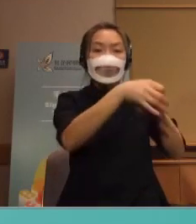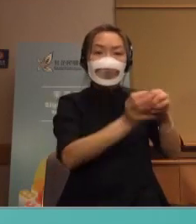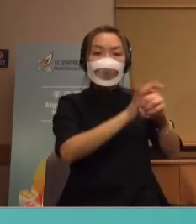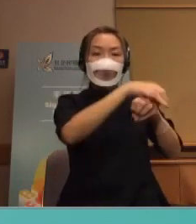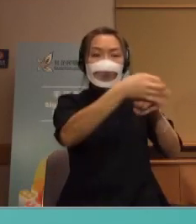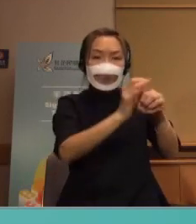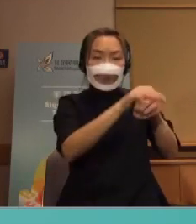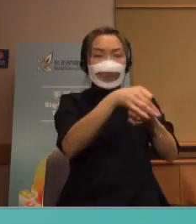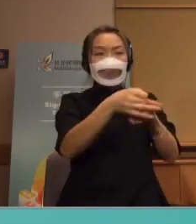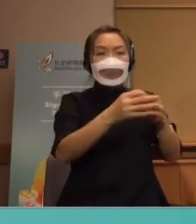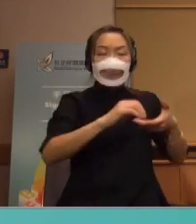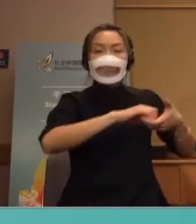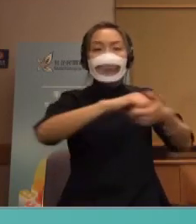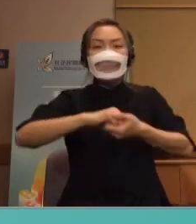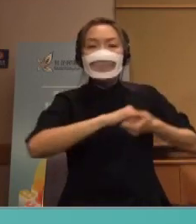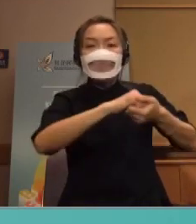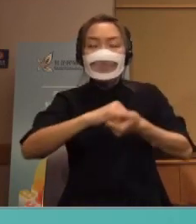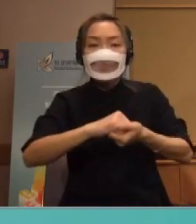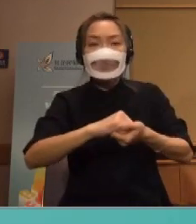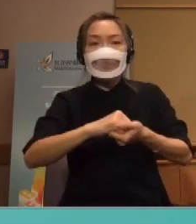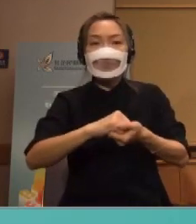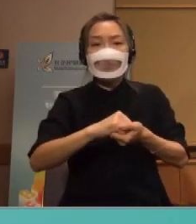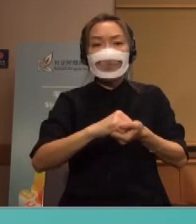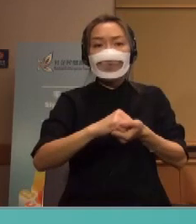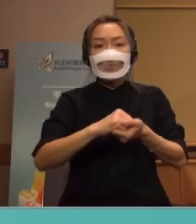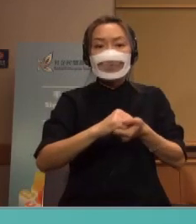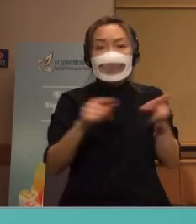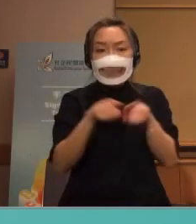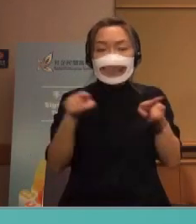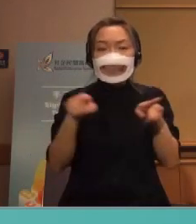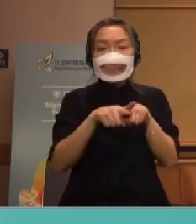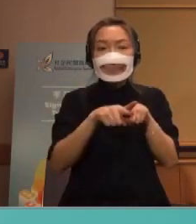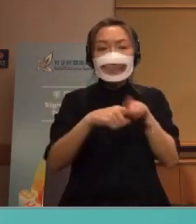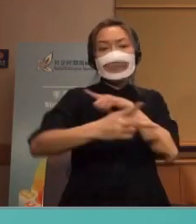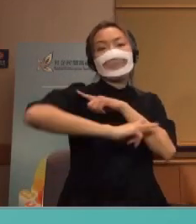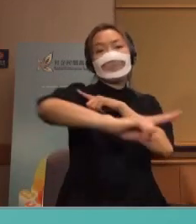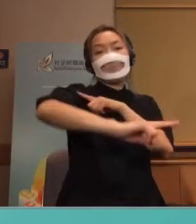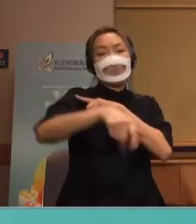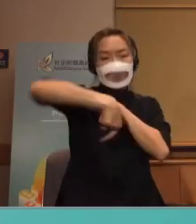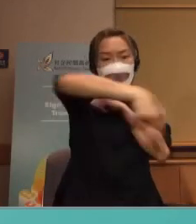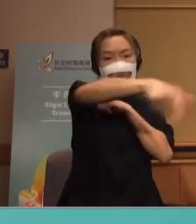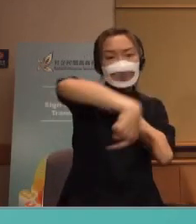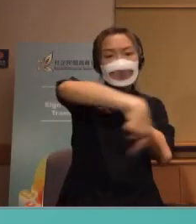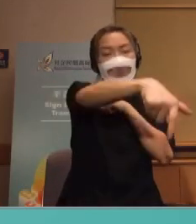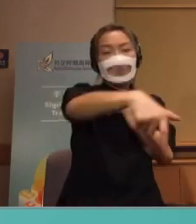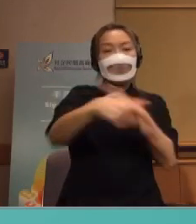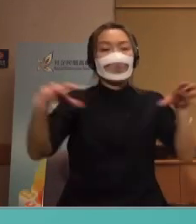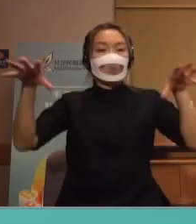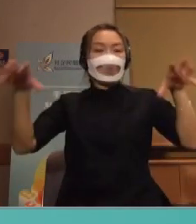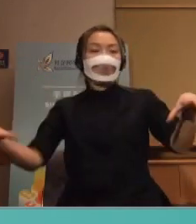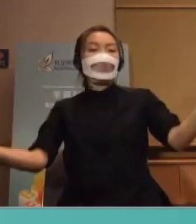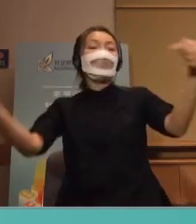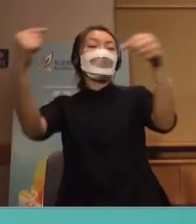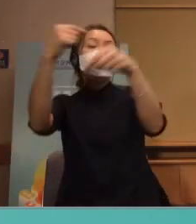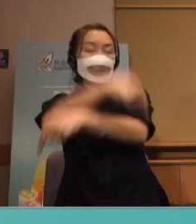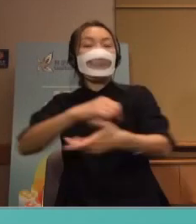everyone can adopt and approach and use, so that it could make cross-border collaboration much more easier, not only on the physical level, but